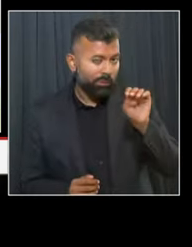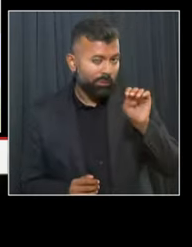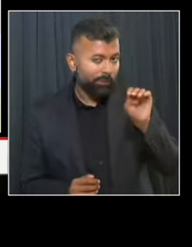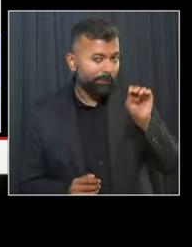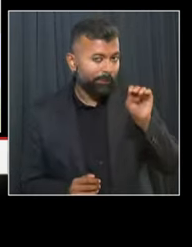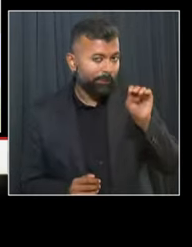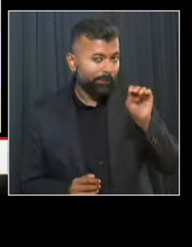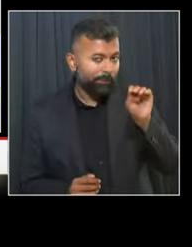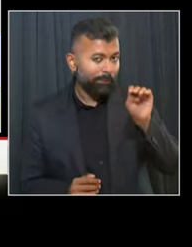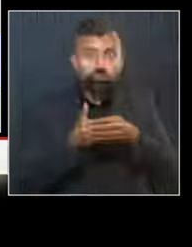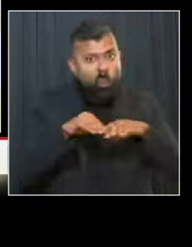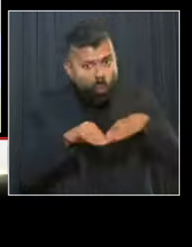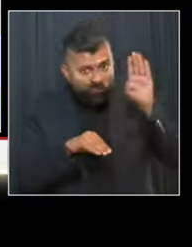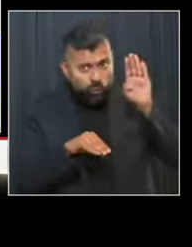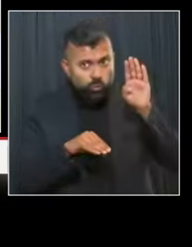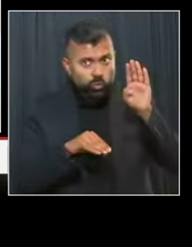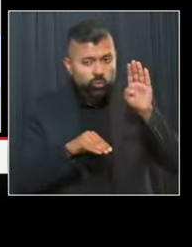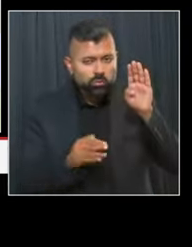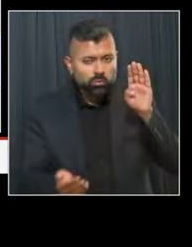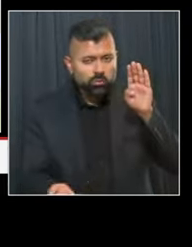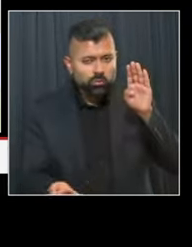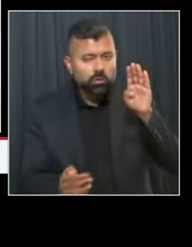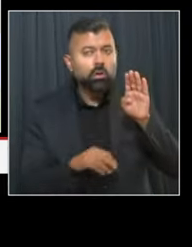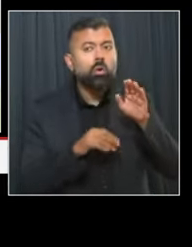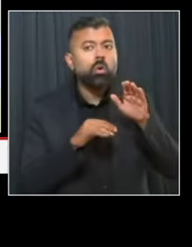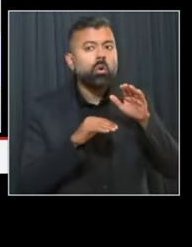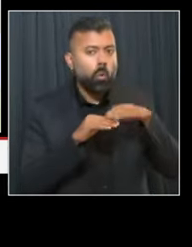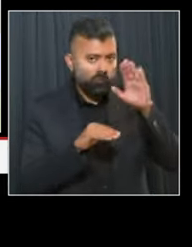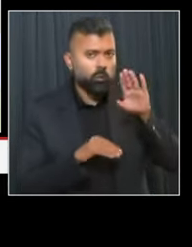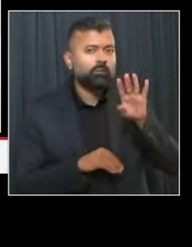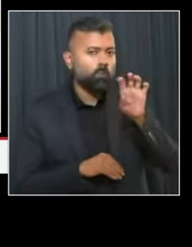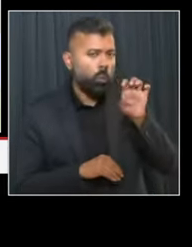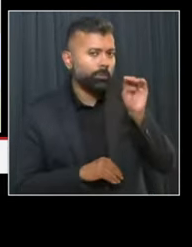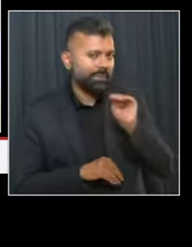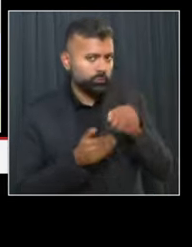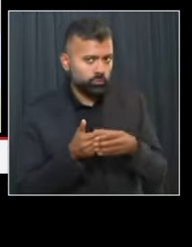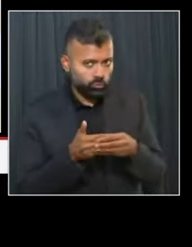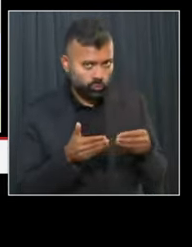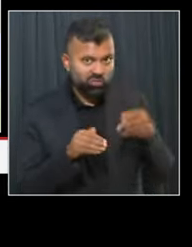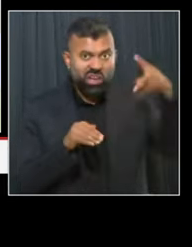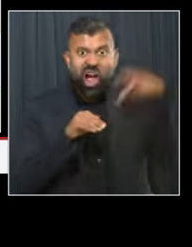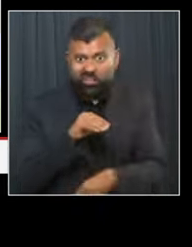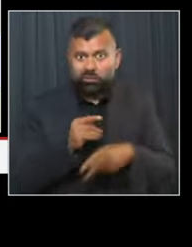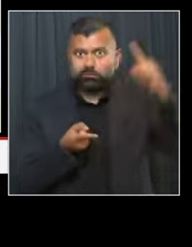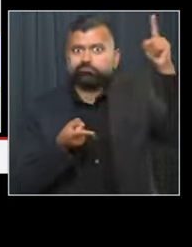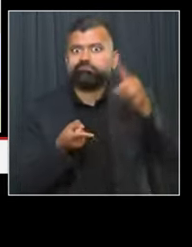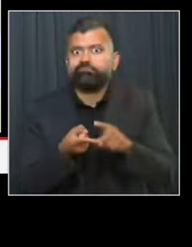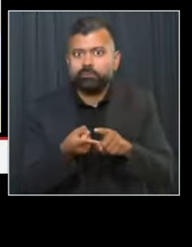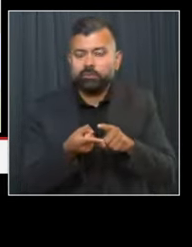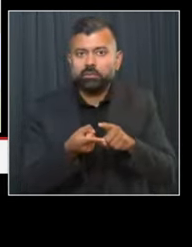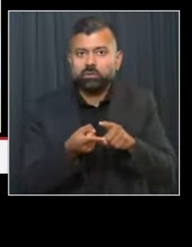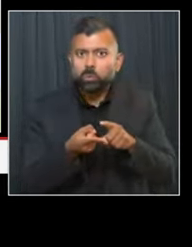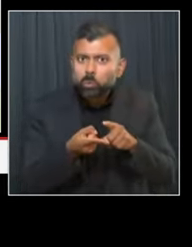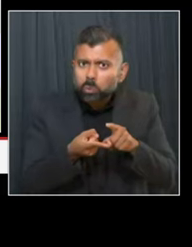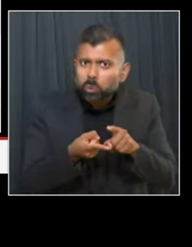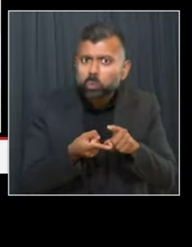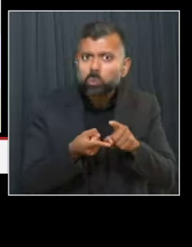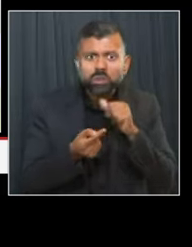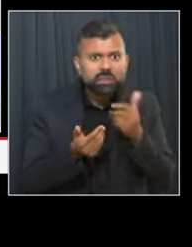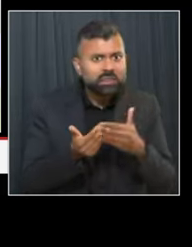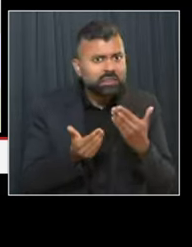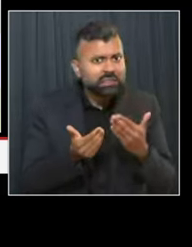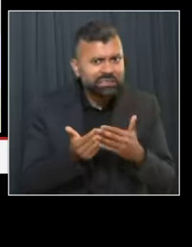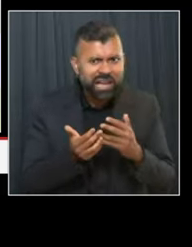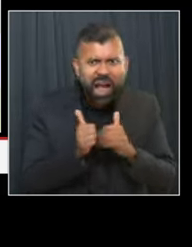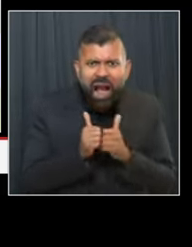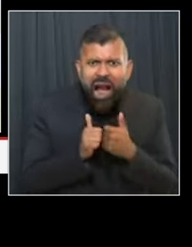gets us to the total amount that we had to cut. We then went through a series of steps to figure out what were ways that we could mitigate